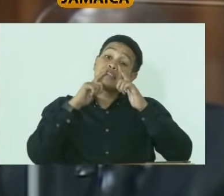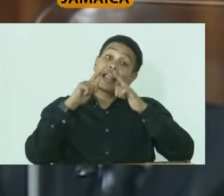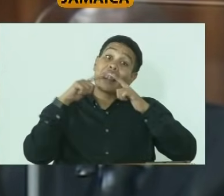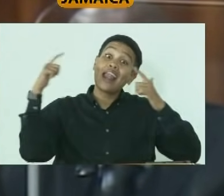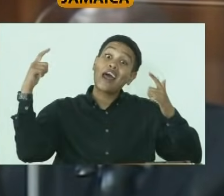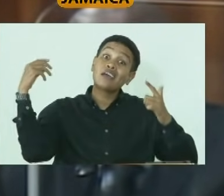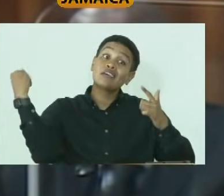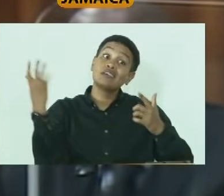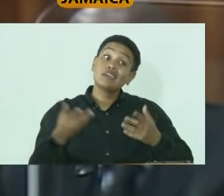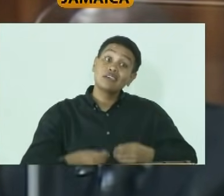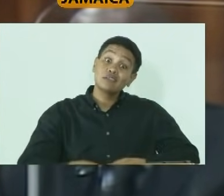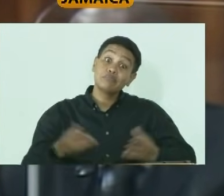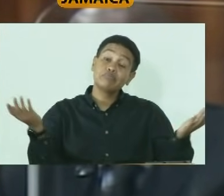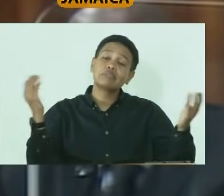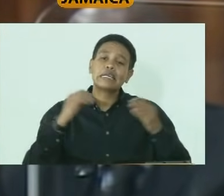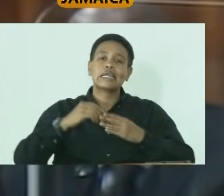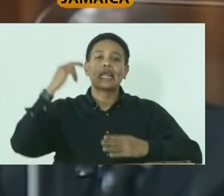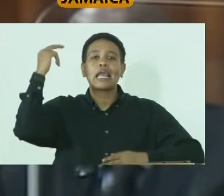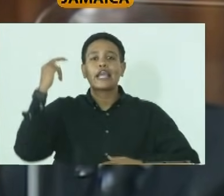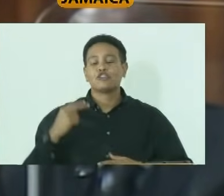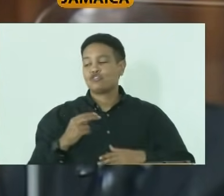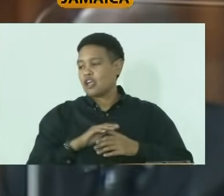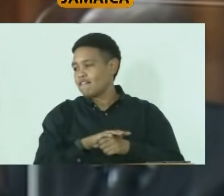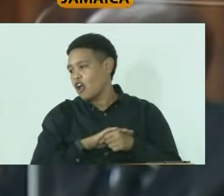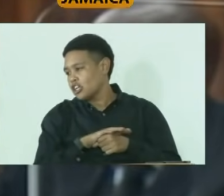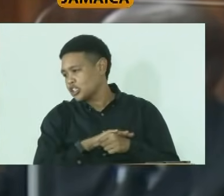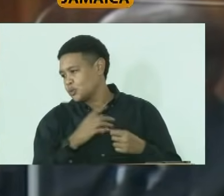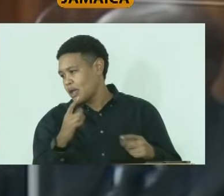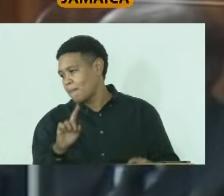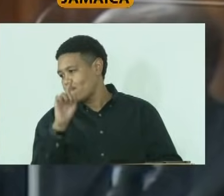such disbursal in the history of the constituency.